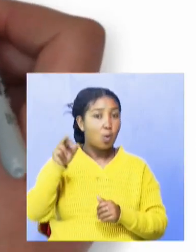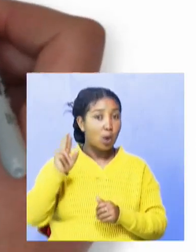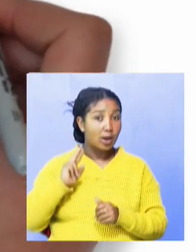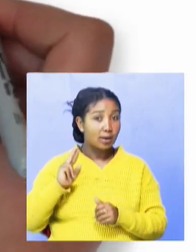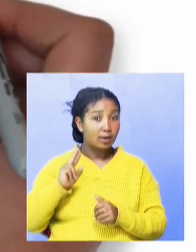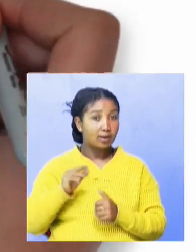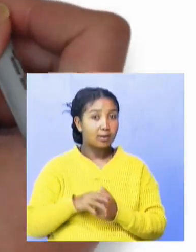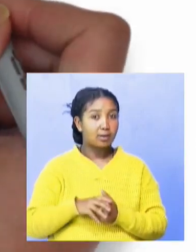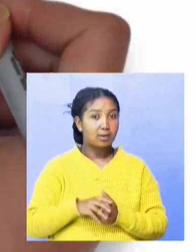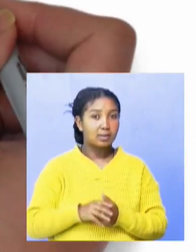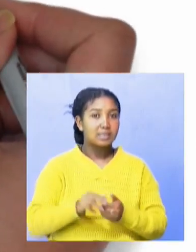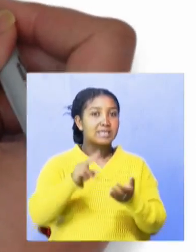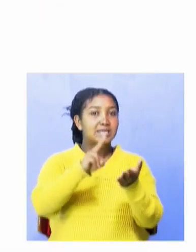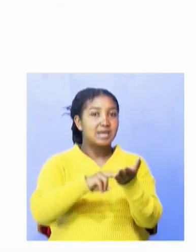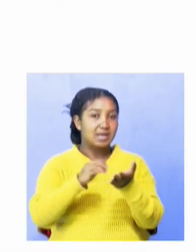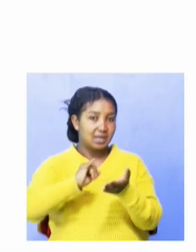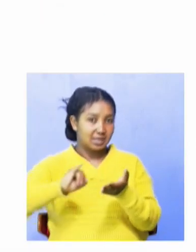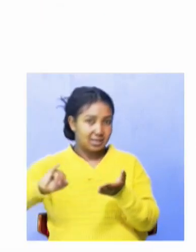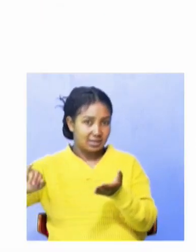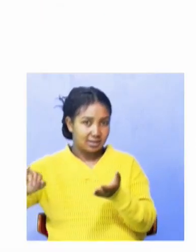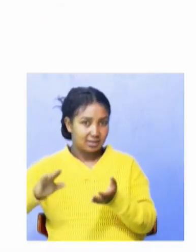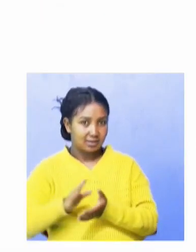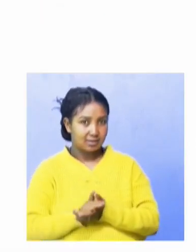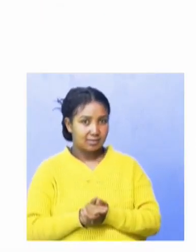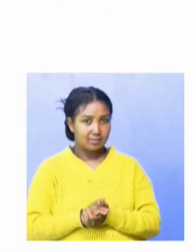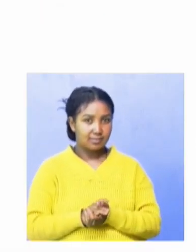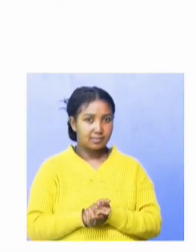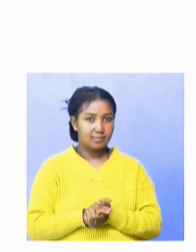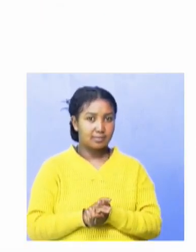were reading